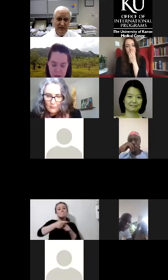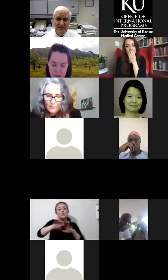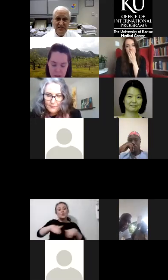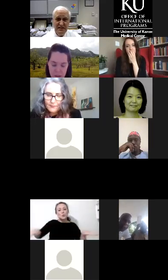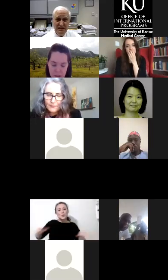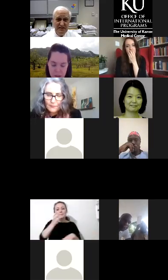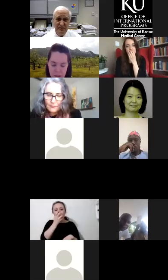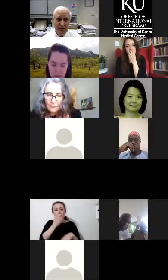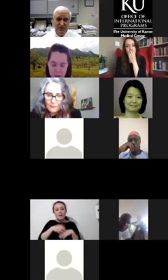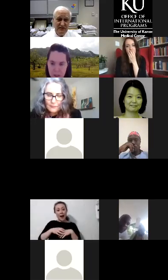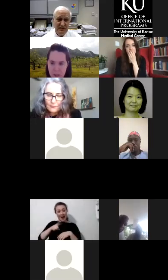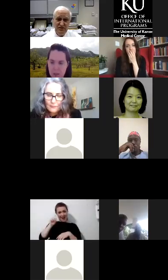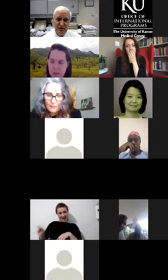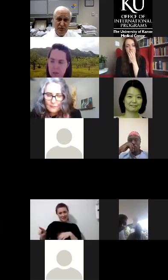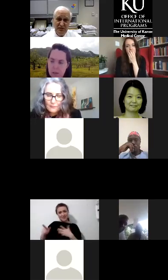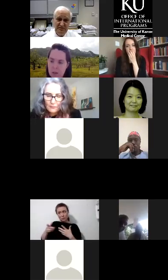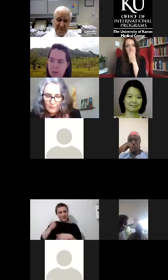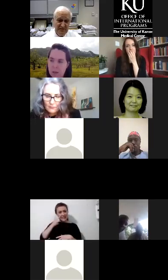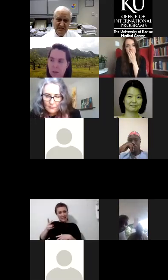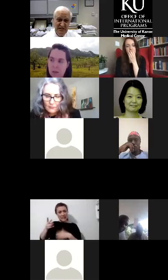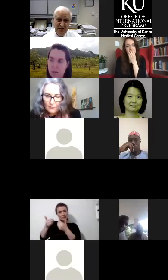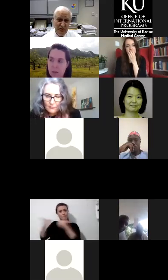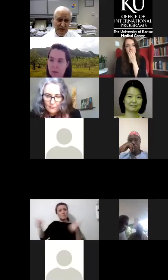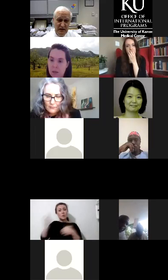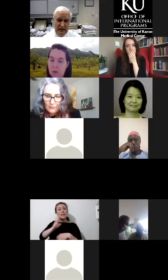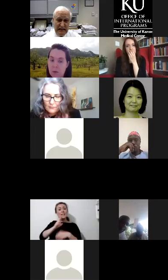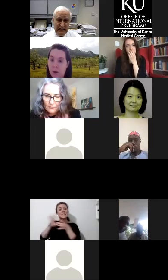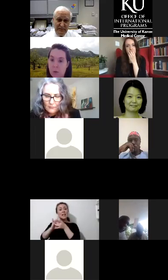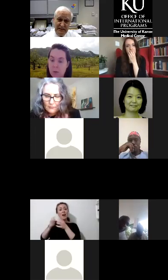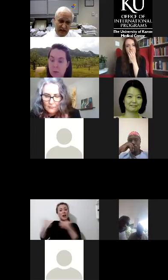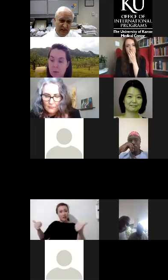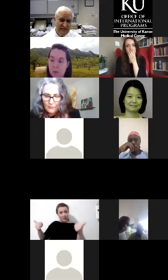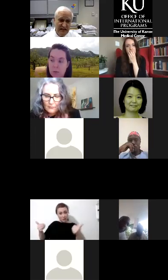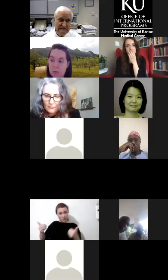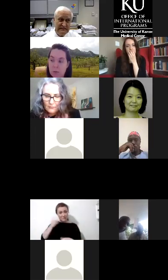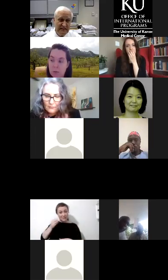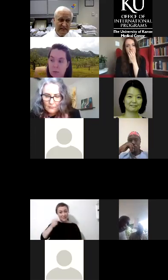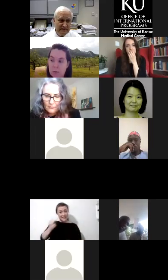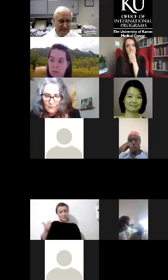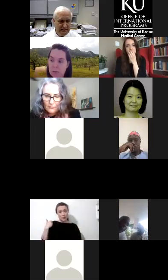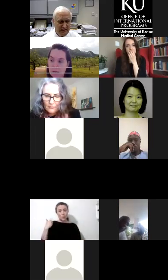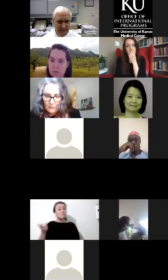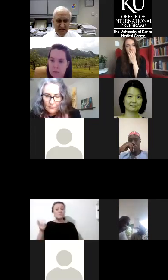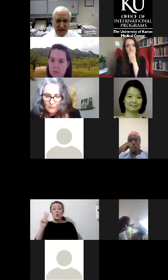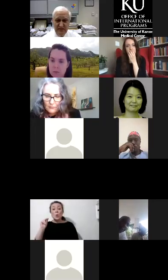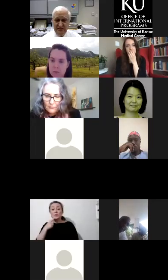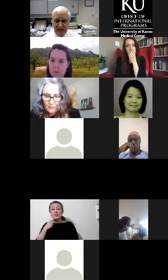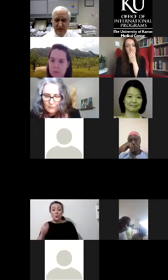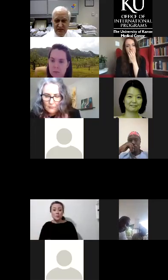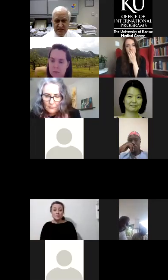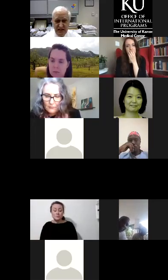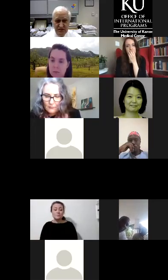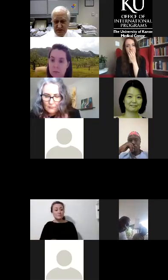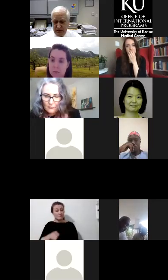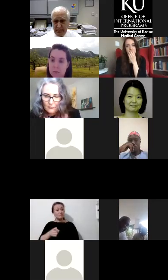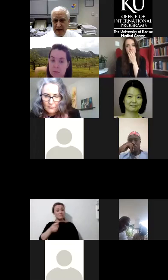have they ever seen separation of conjoined twins? And they said no. But KATH has had, I think, had done several